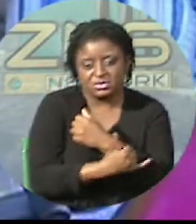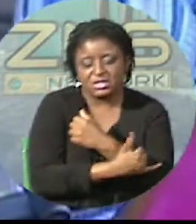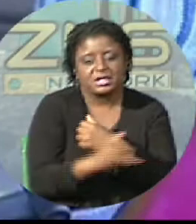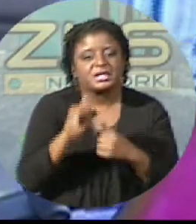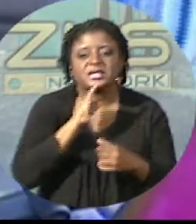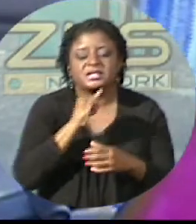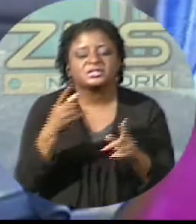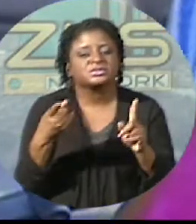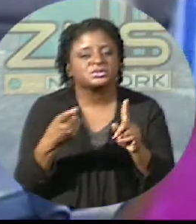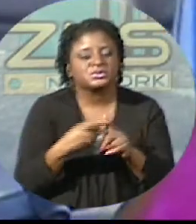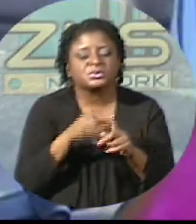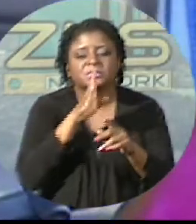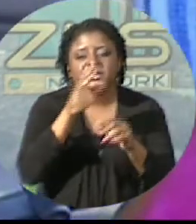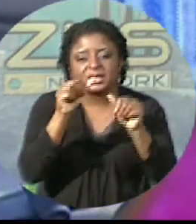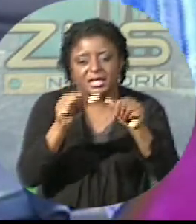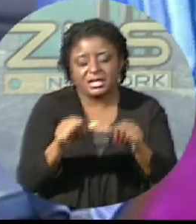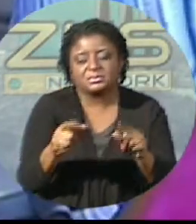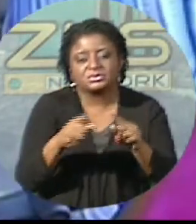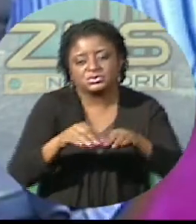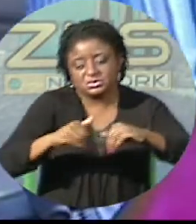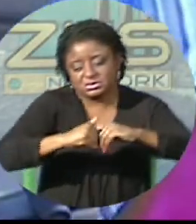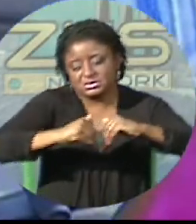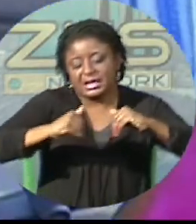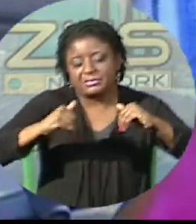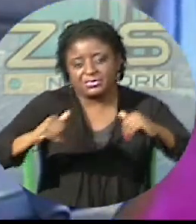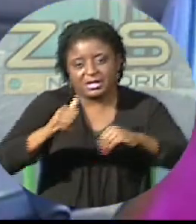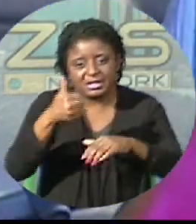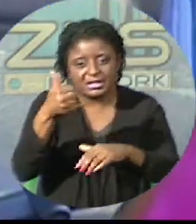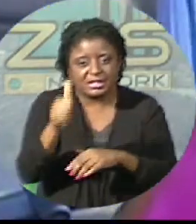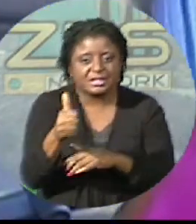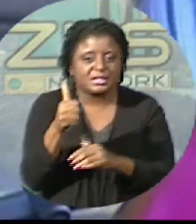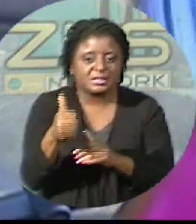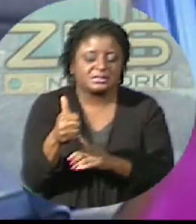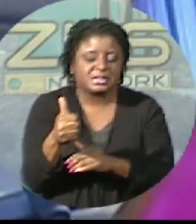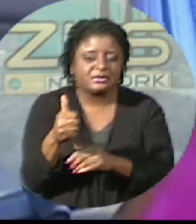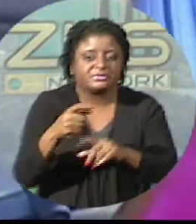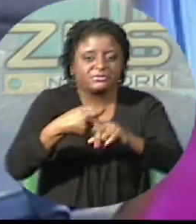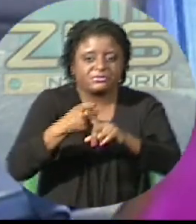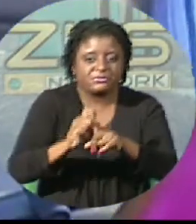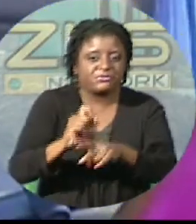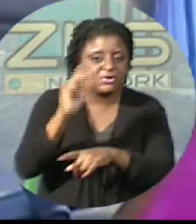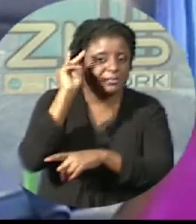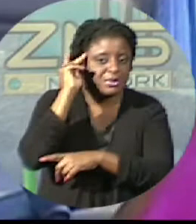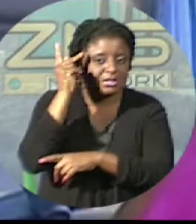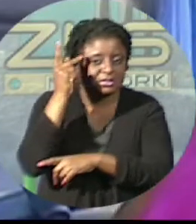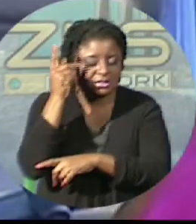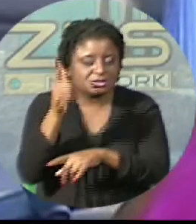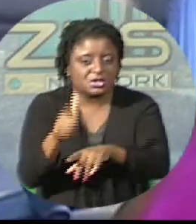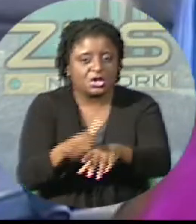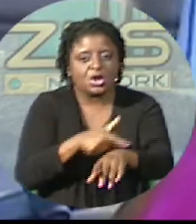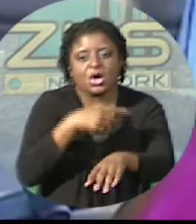is to be able to separate itself from politics long enough